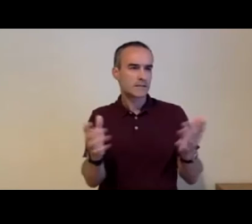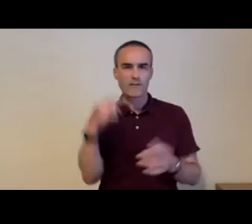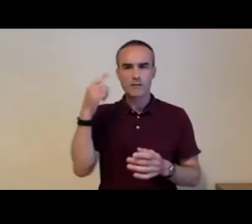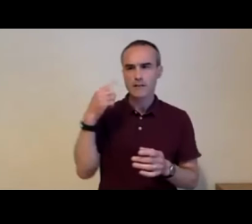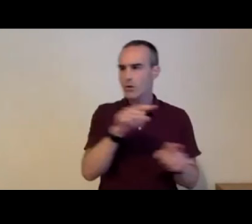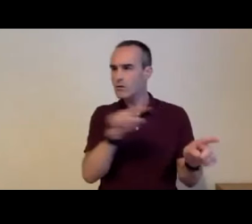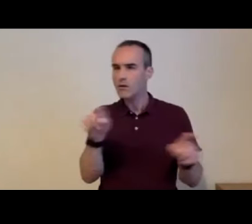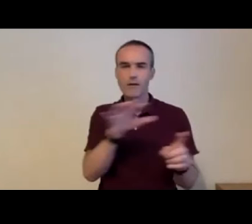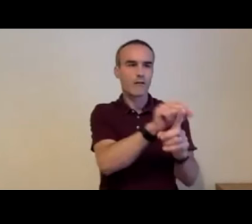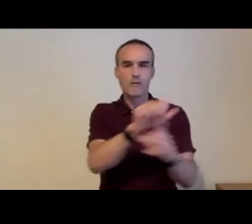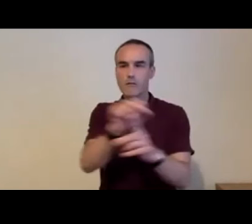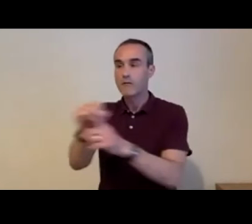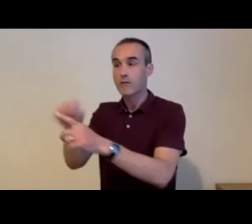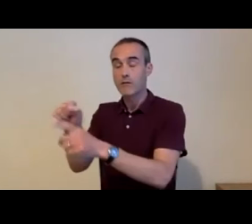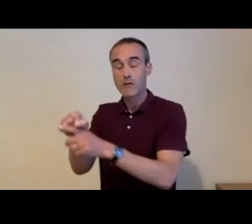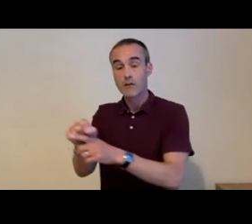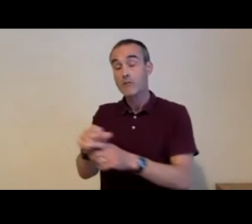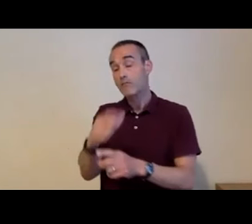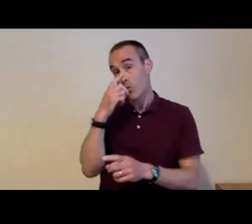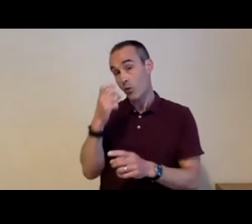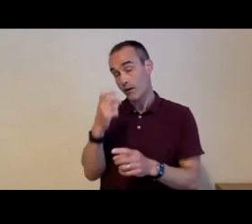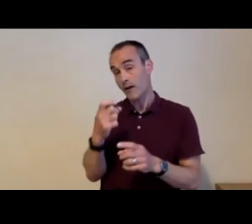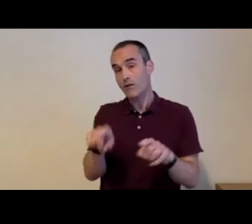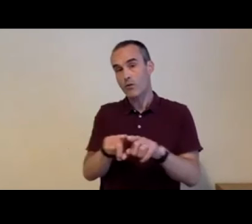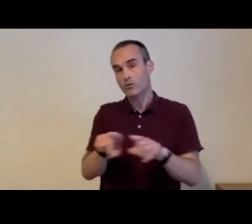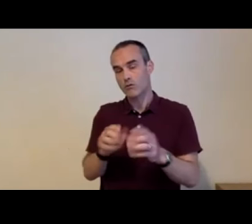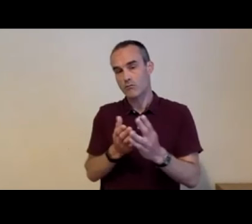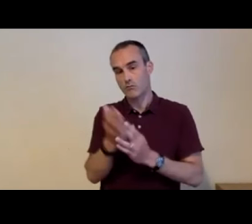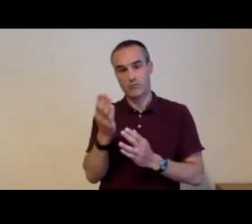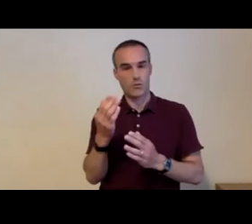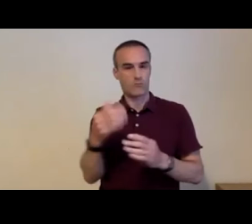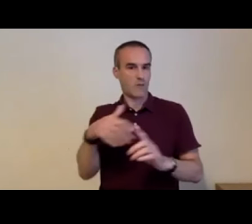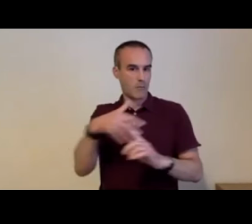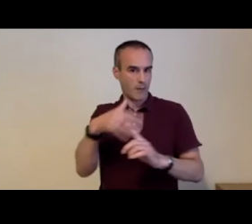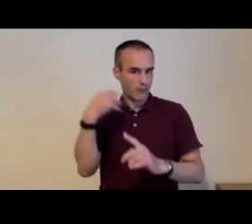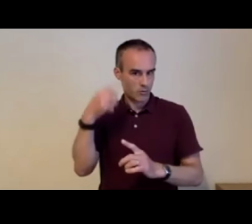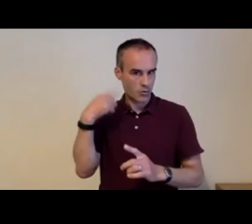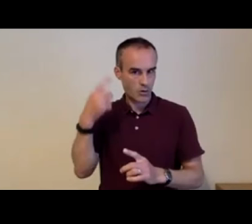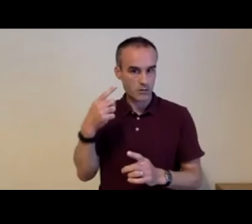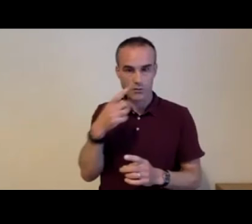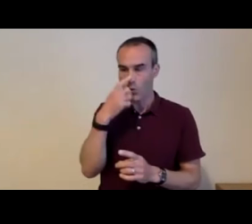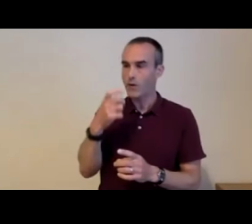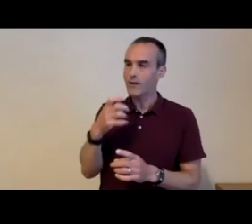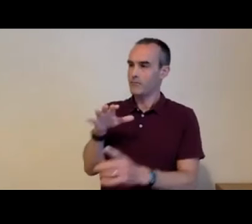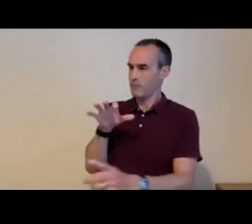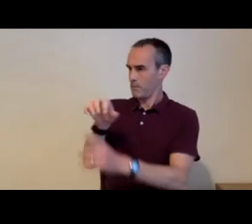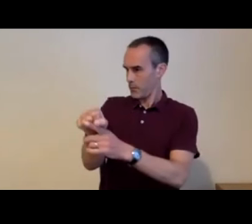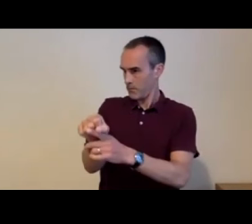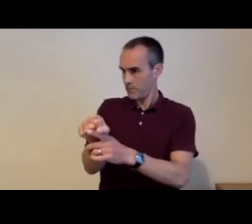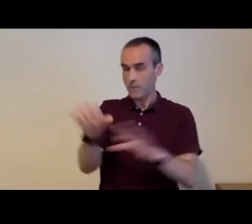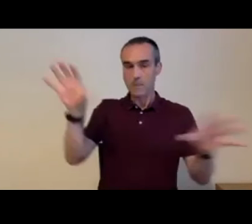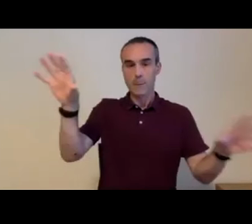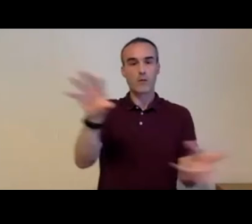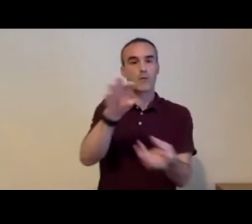the presence of background noise, to recognize sound, as we've said, and we can draw all of those together into